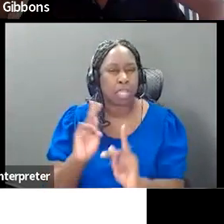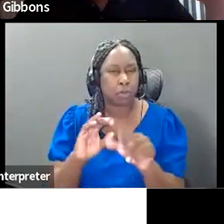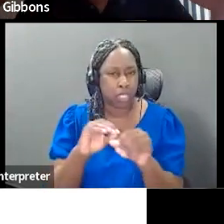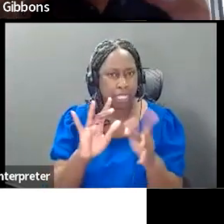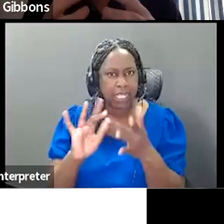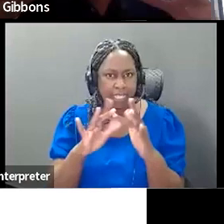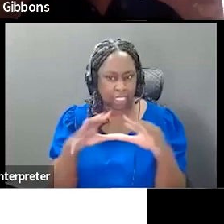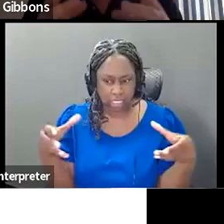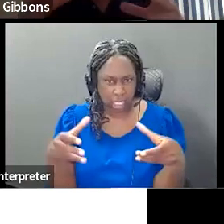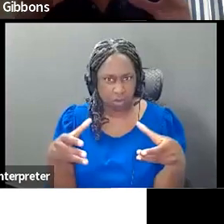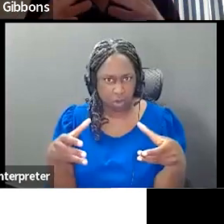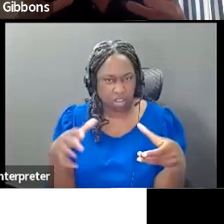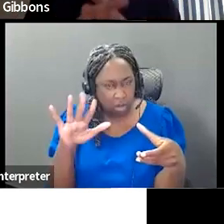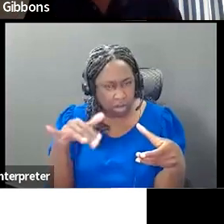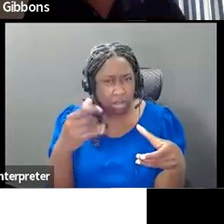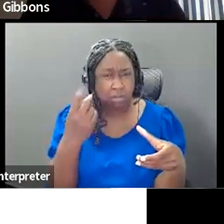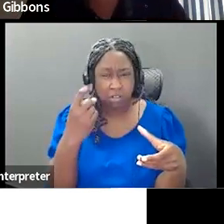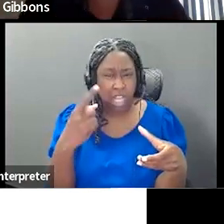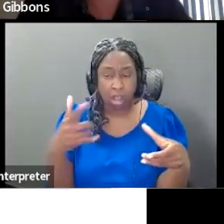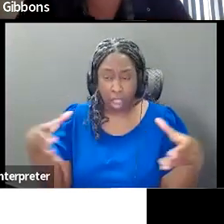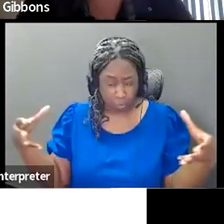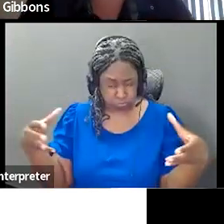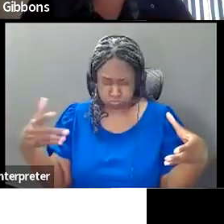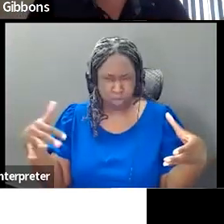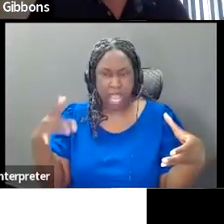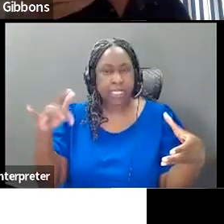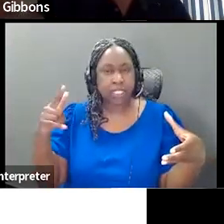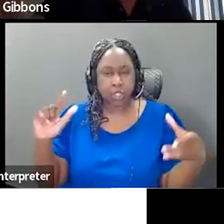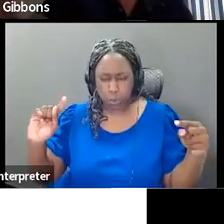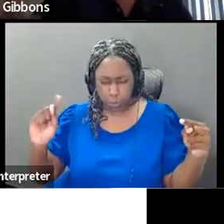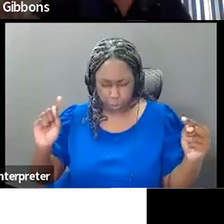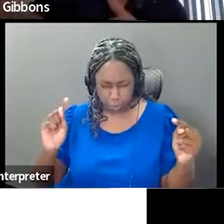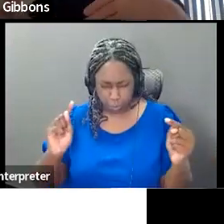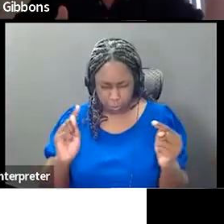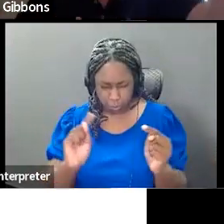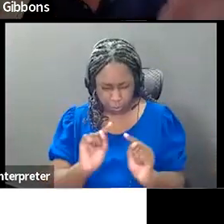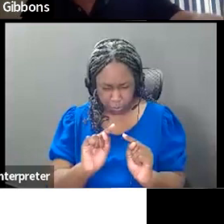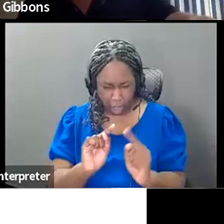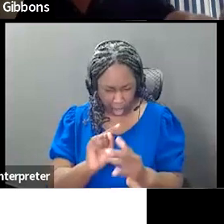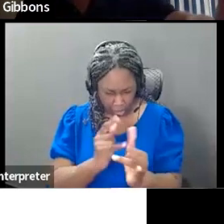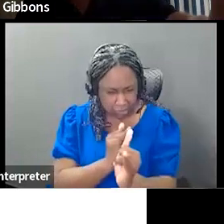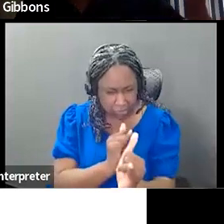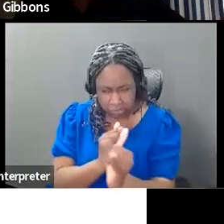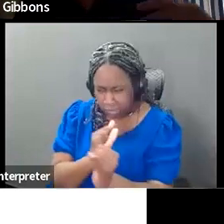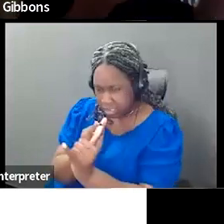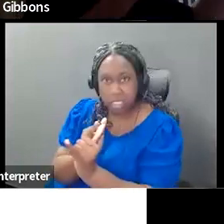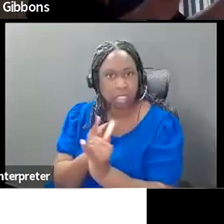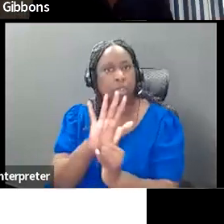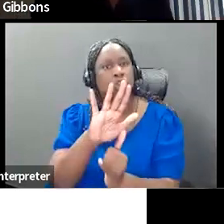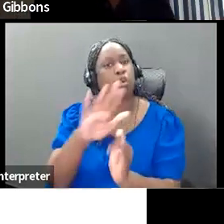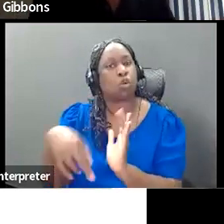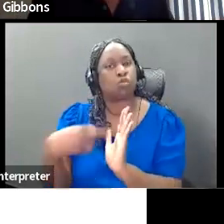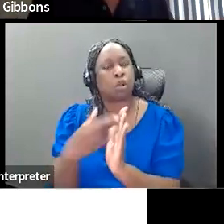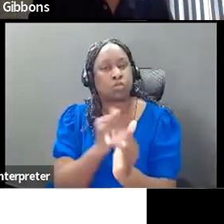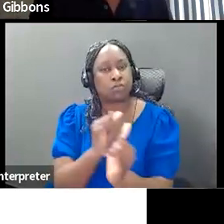you need to kind of shrink the space a little bit to find that needle in a haystack, which could be people who share your role within your organization. Maybe they're